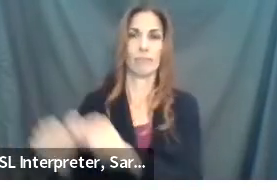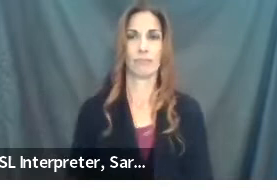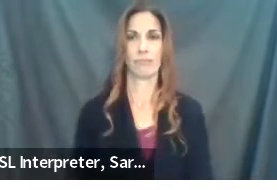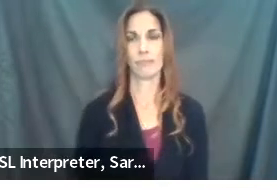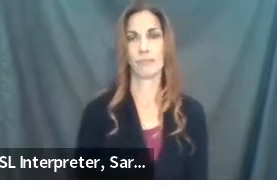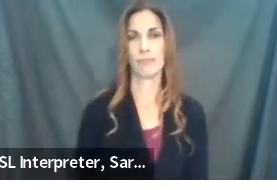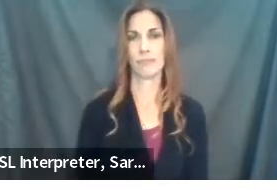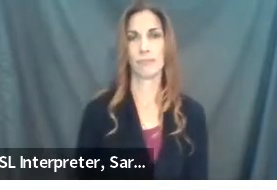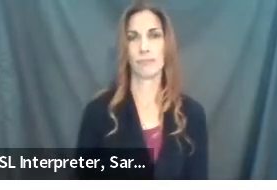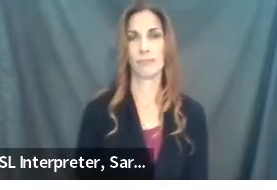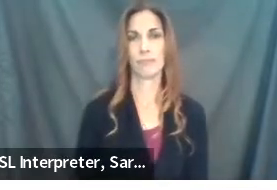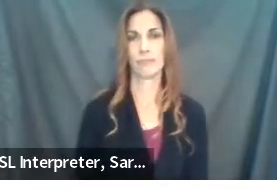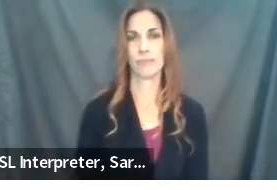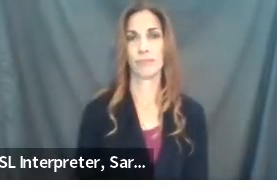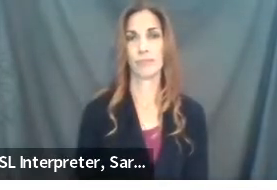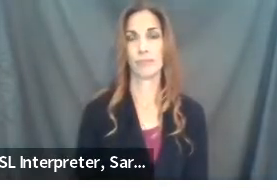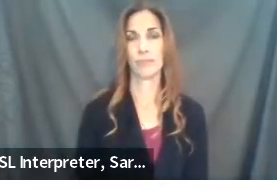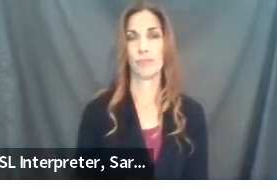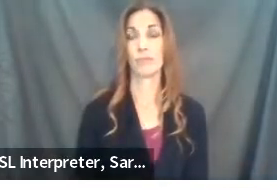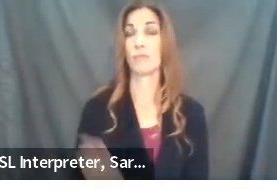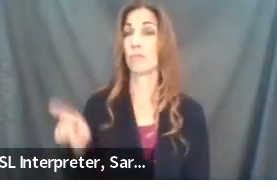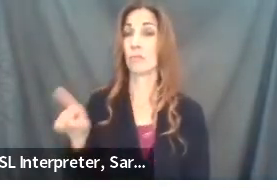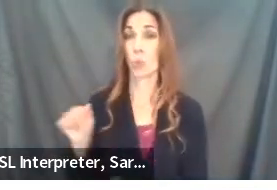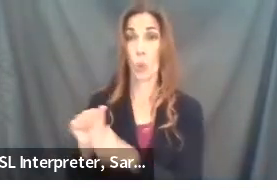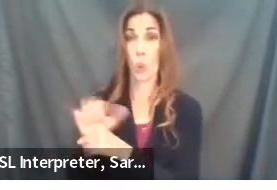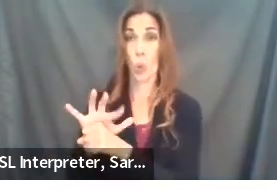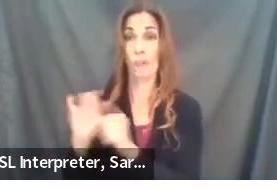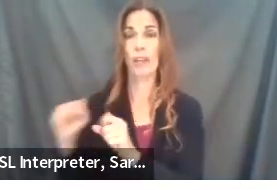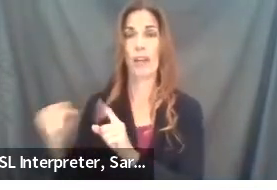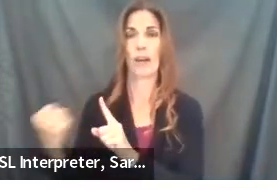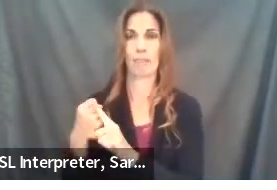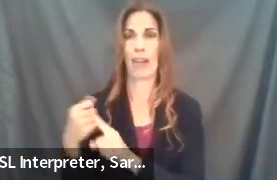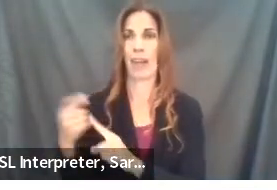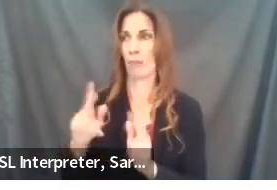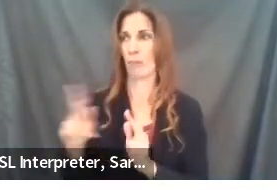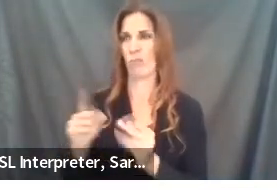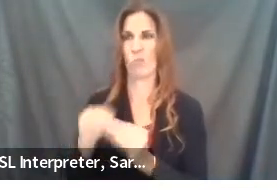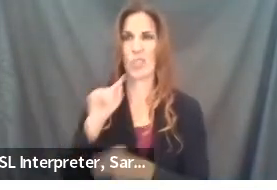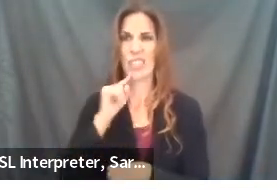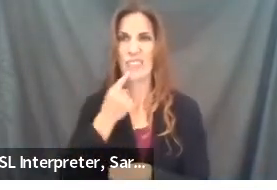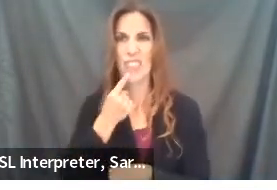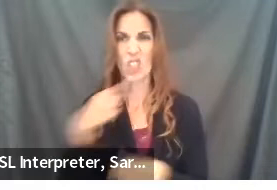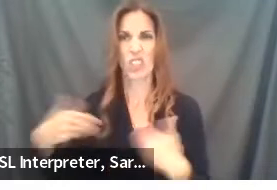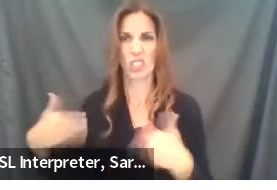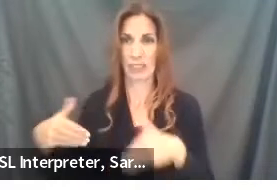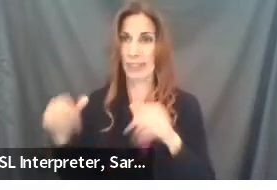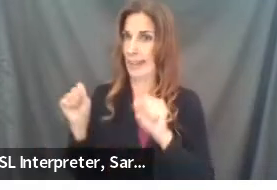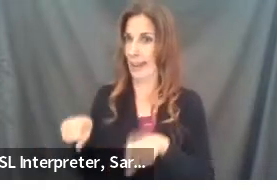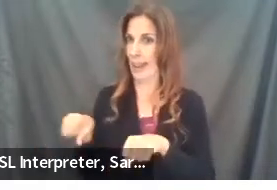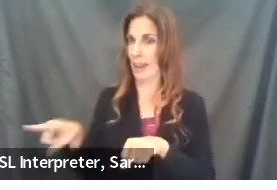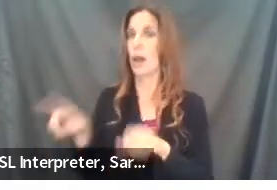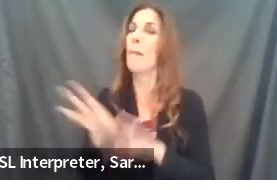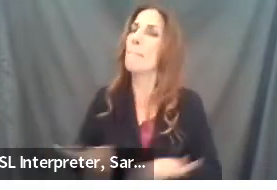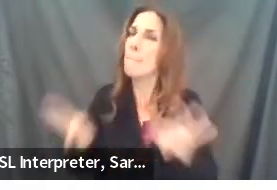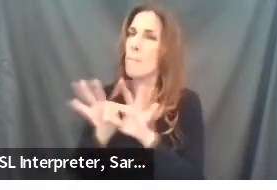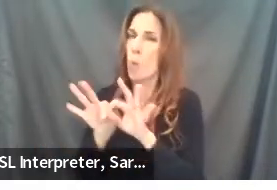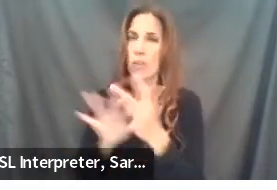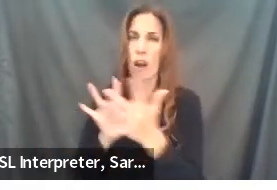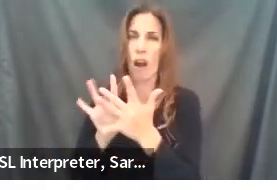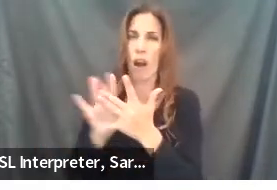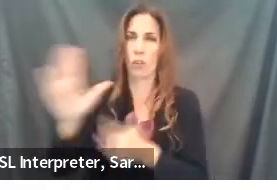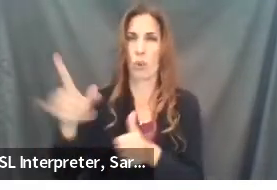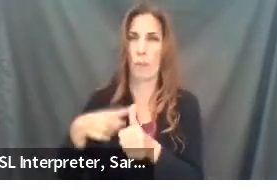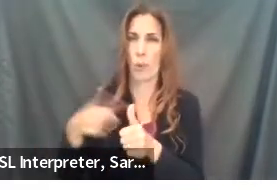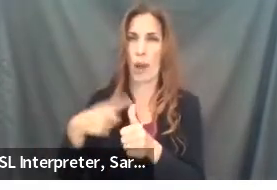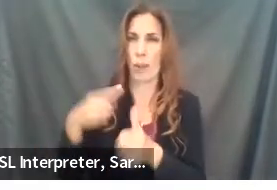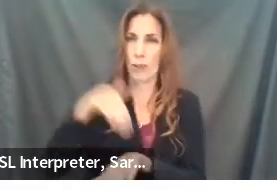COVID-19 can affect people more severely, and it's important to contact your primary care doctor if you experience any